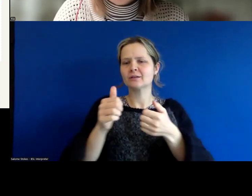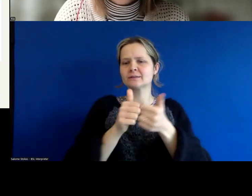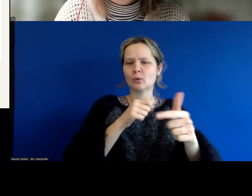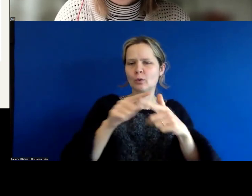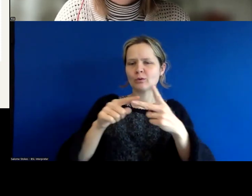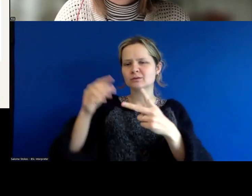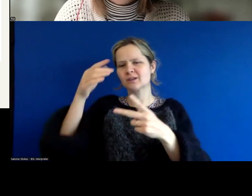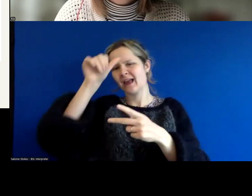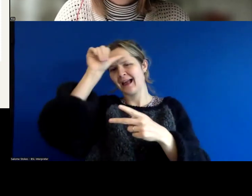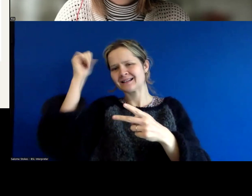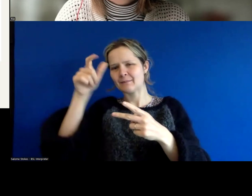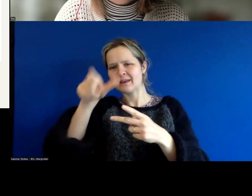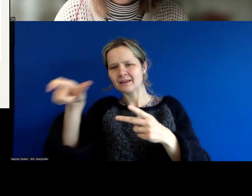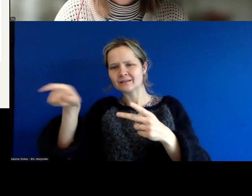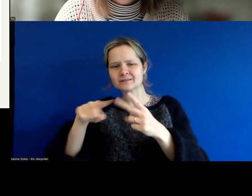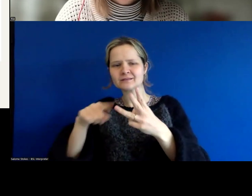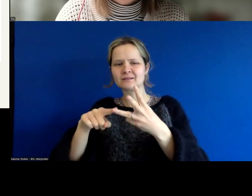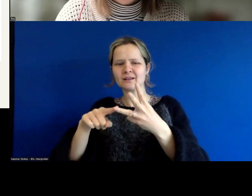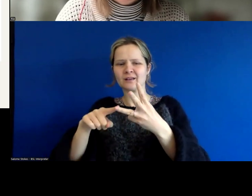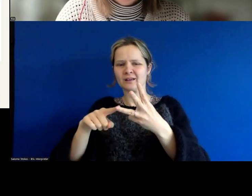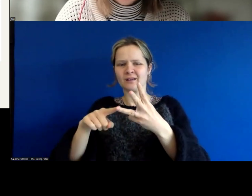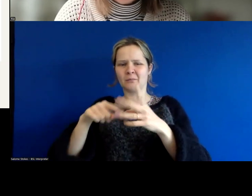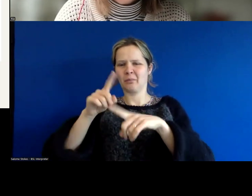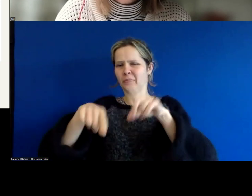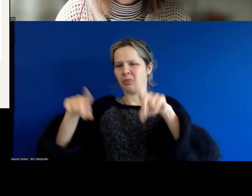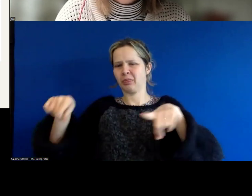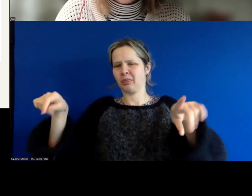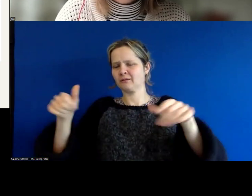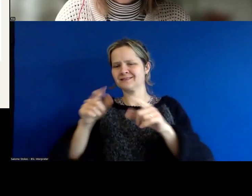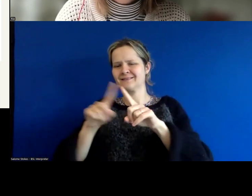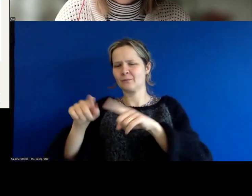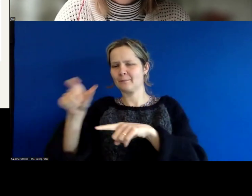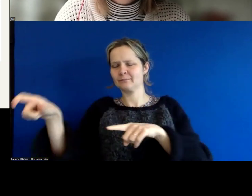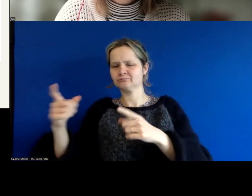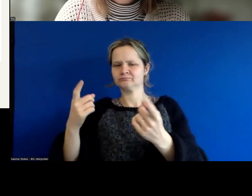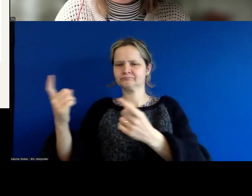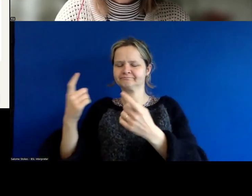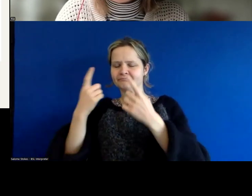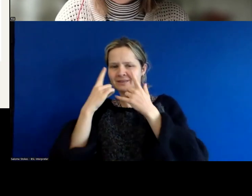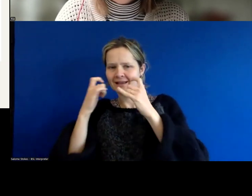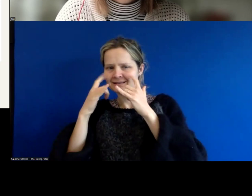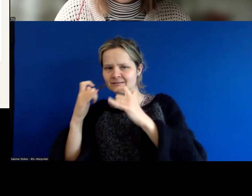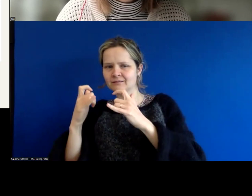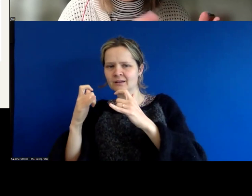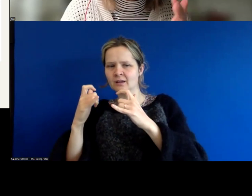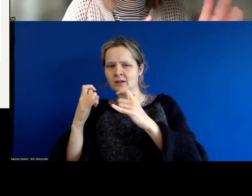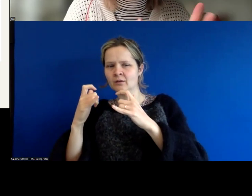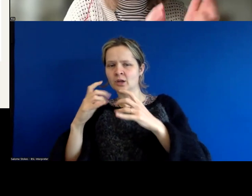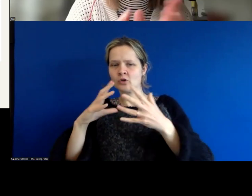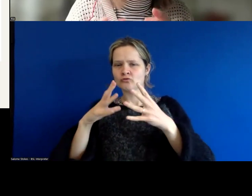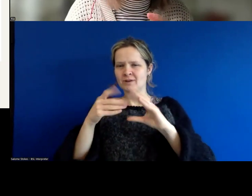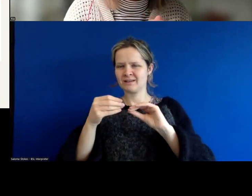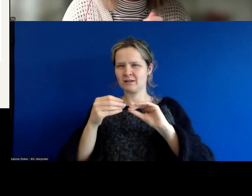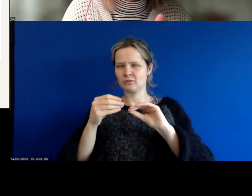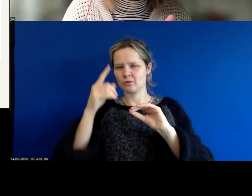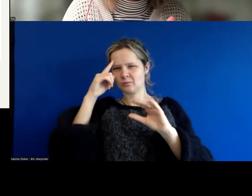huge range of users essentially. And we developed the Explorer for around 8 users. We thought about